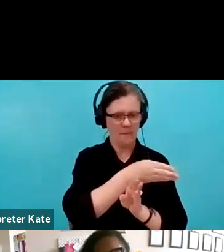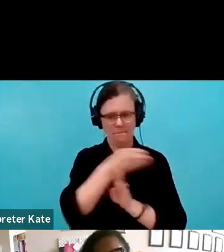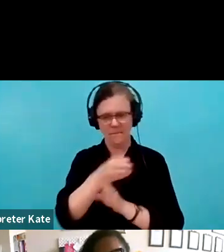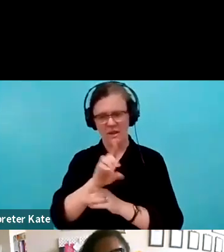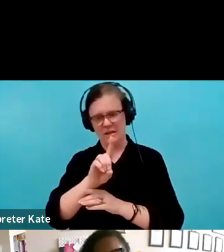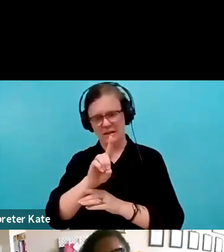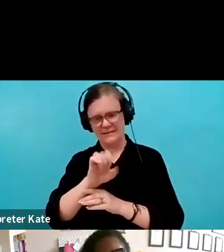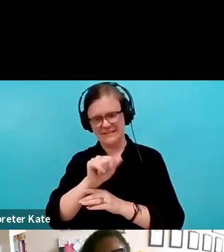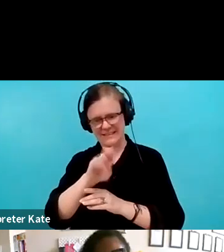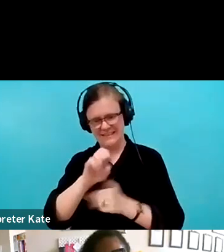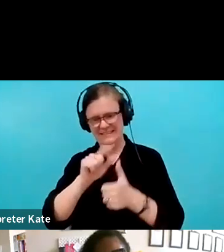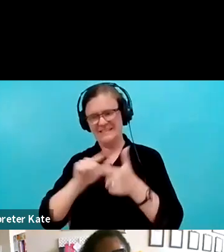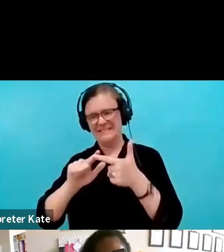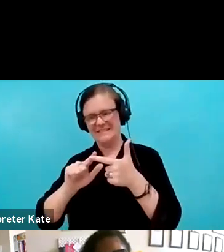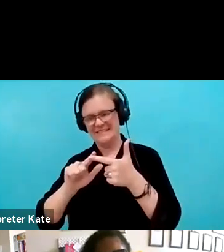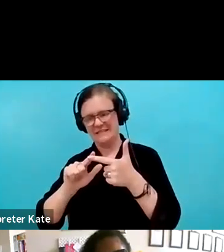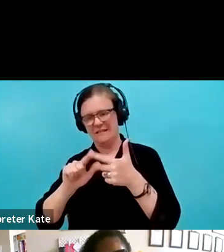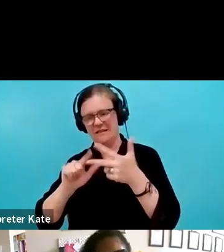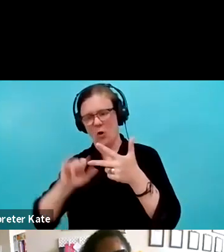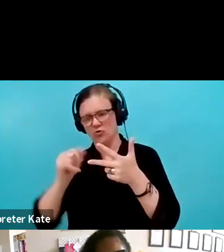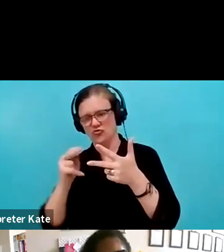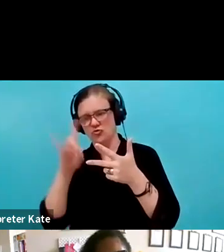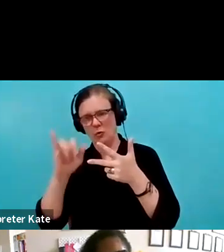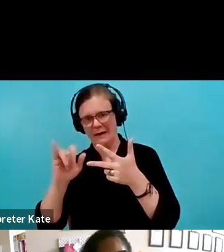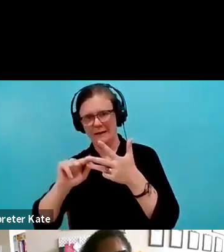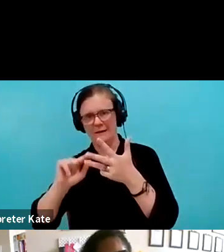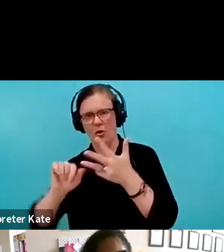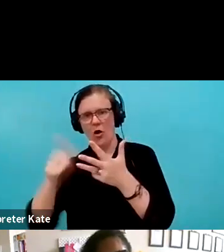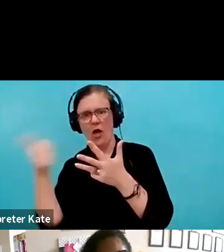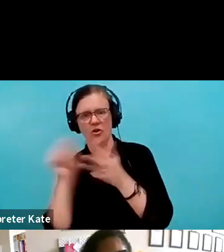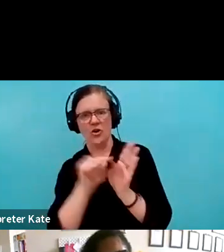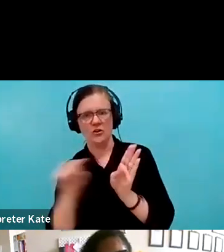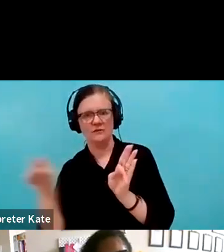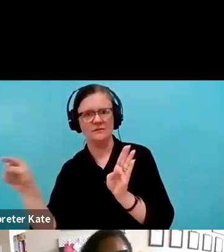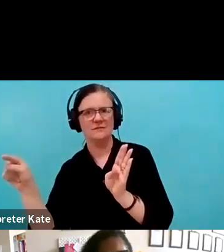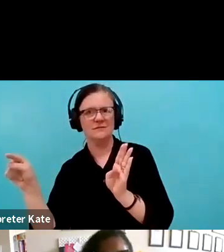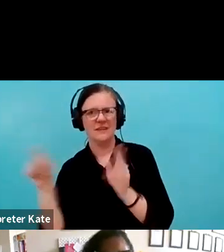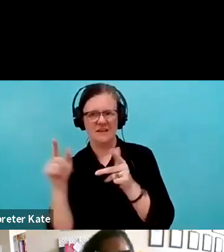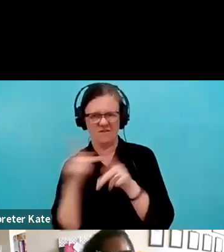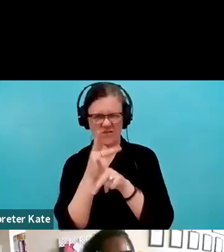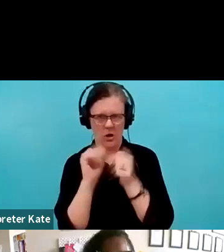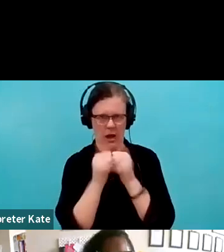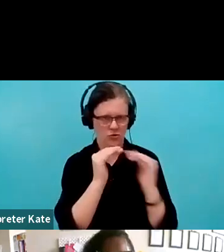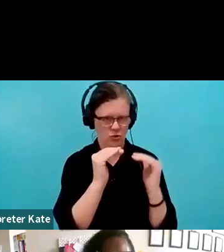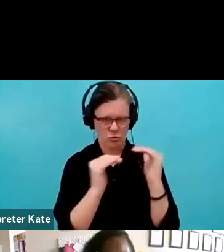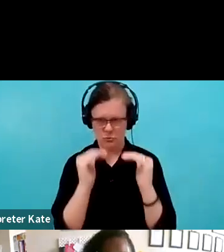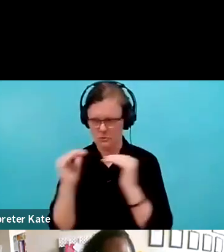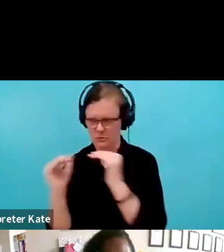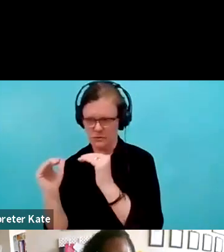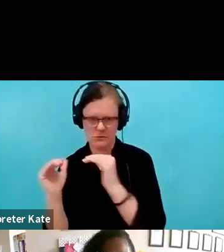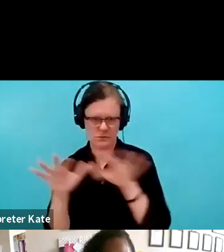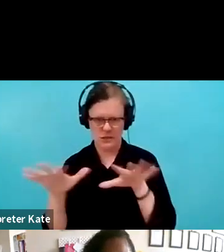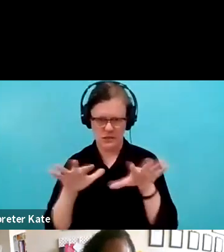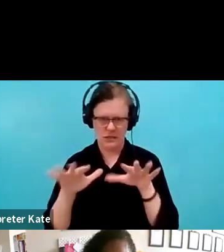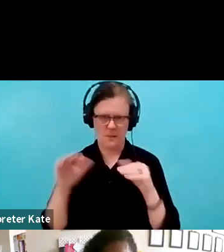Judy or Lionel or whomever the other characters were. And that was really tricky to figure out how to do and how to get the balance of it